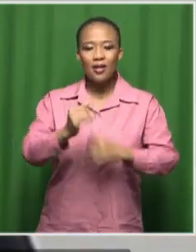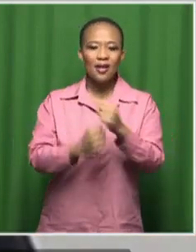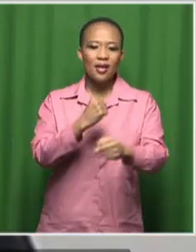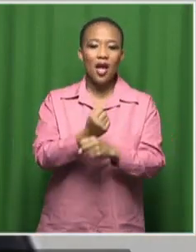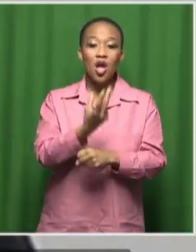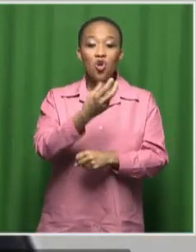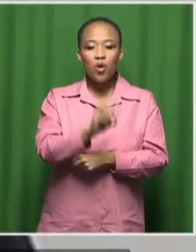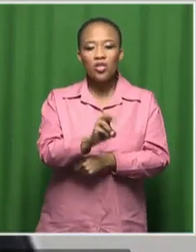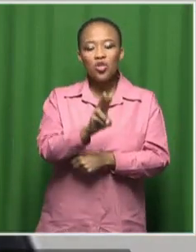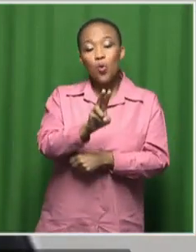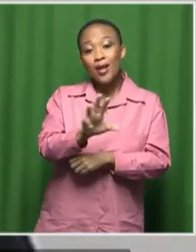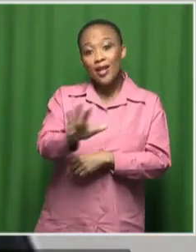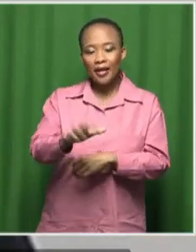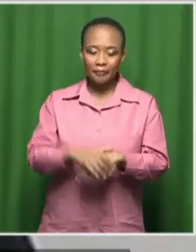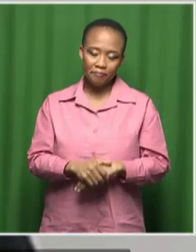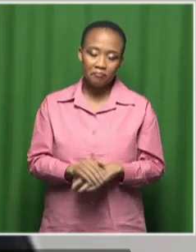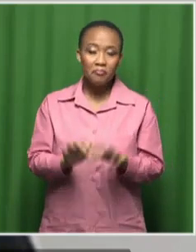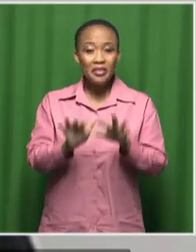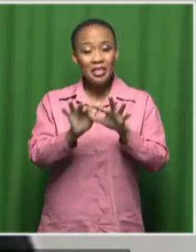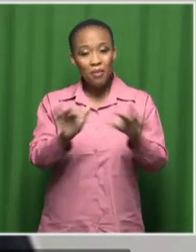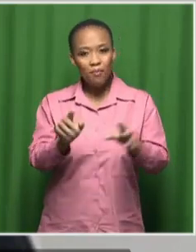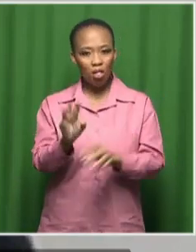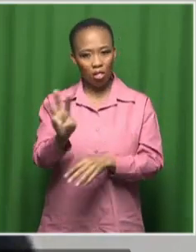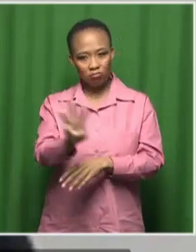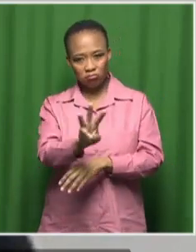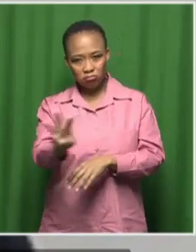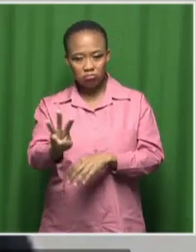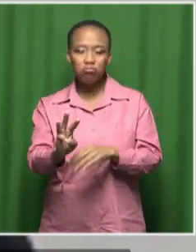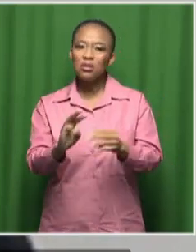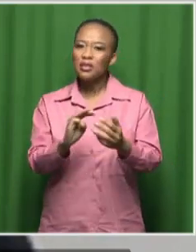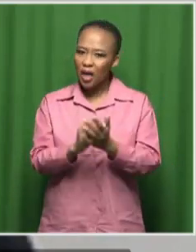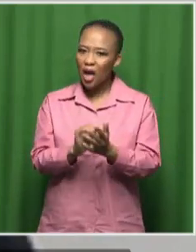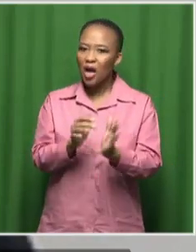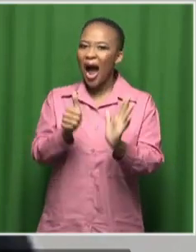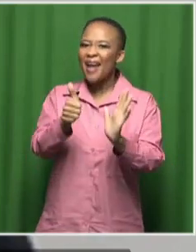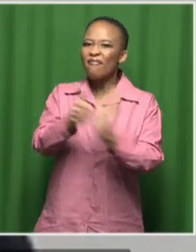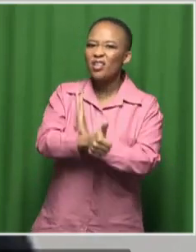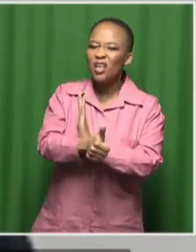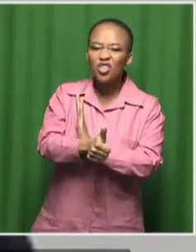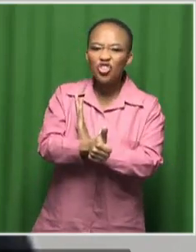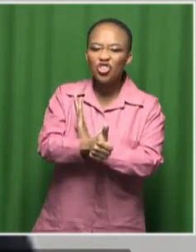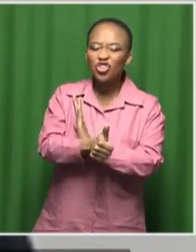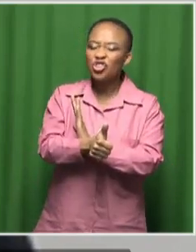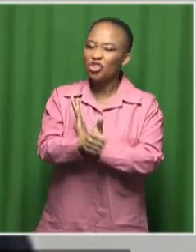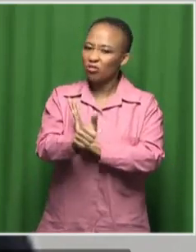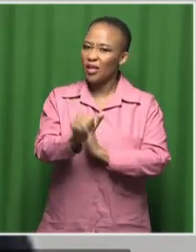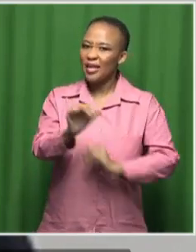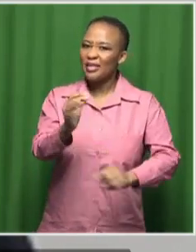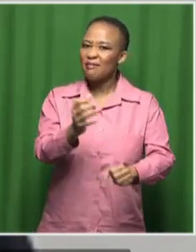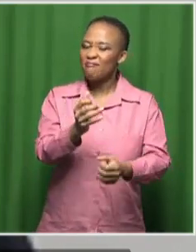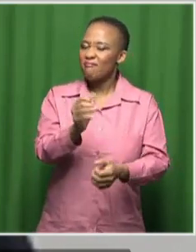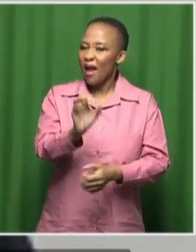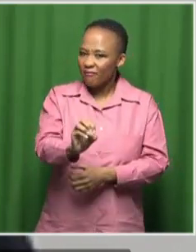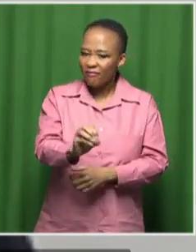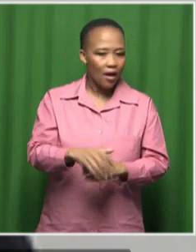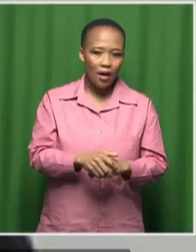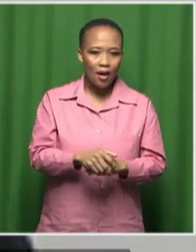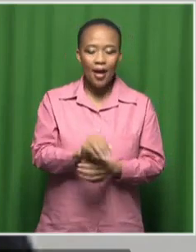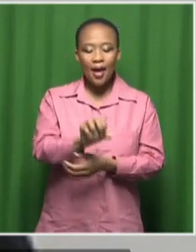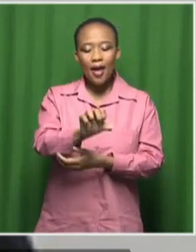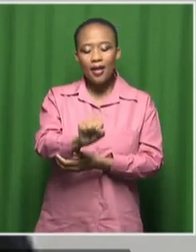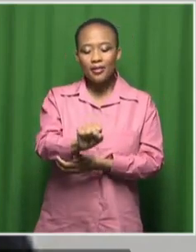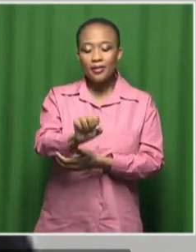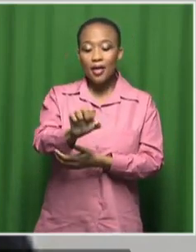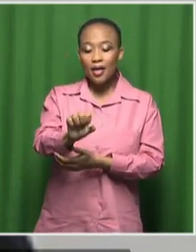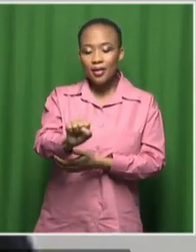of this, and the reason being they are unaware of it, because you must remember most SMME, they speak